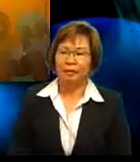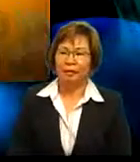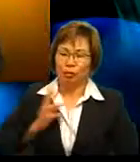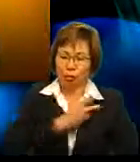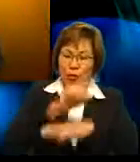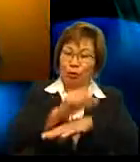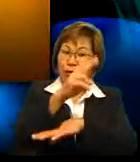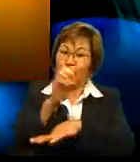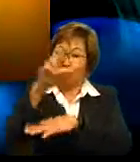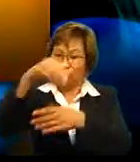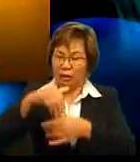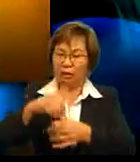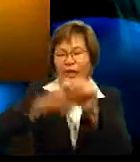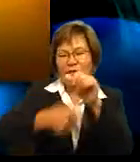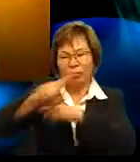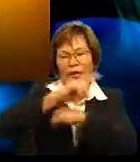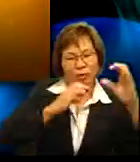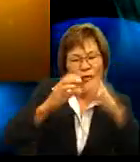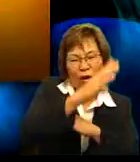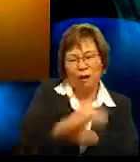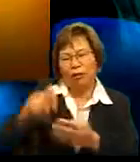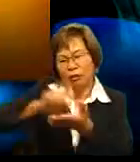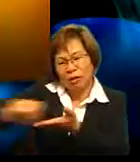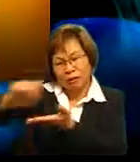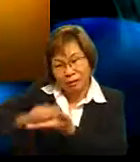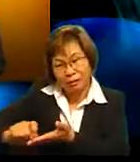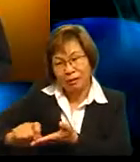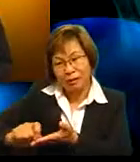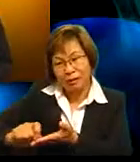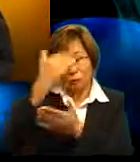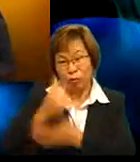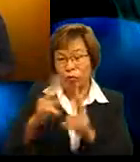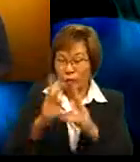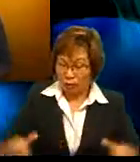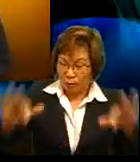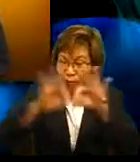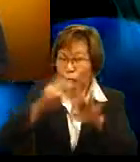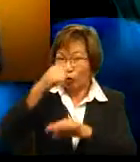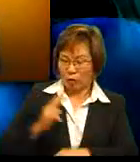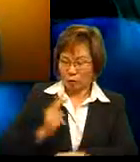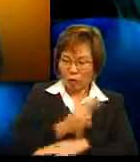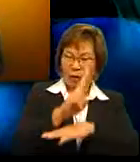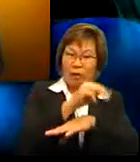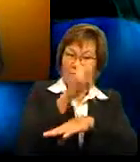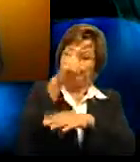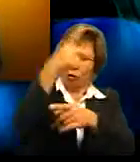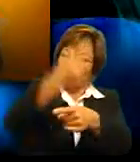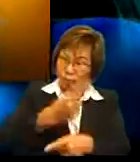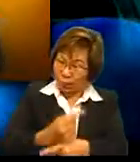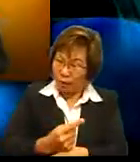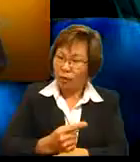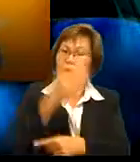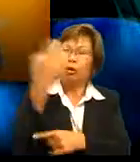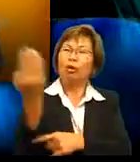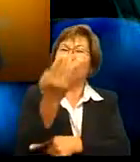We use nouns in our everyday conversations and writing. That's why it's very important for us to use nouns properly.